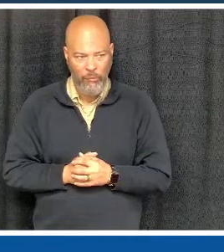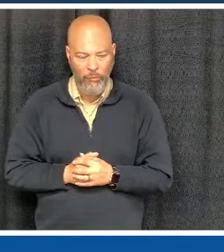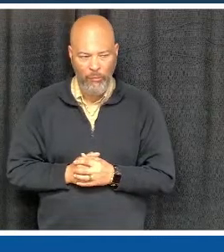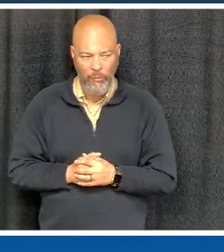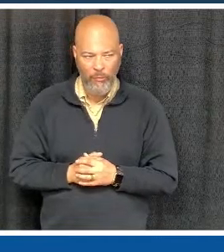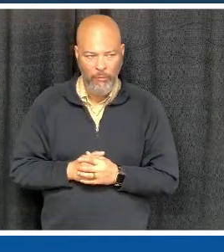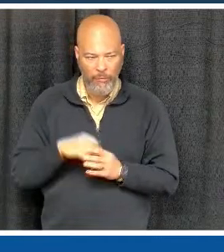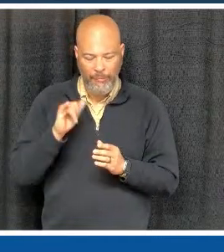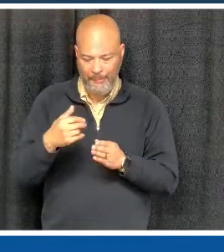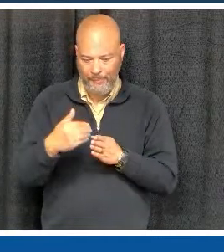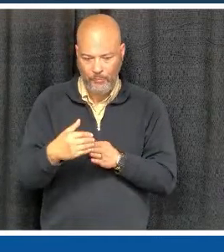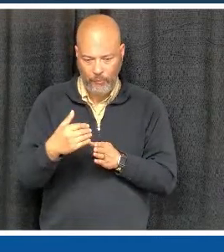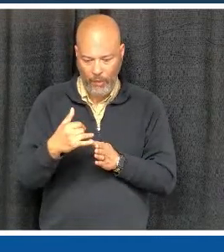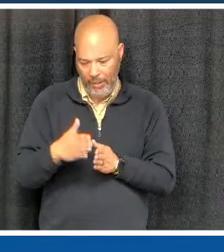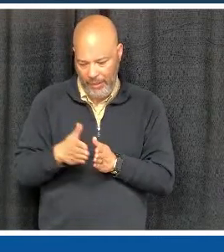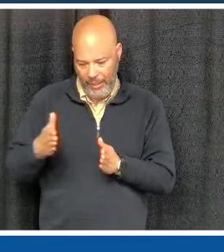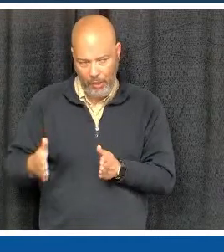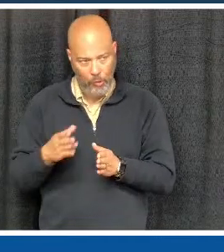Neighboring properties.